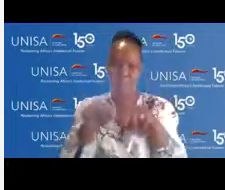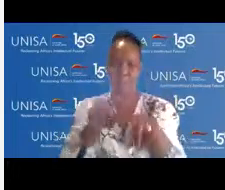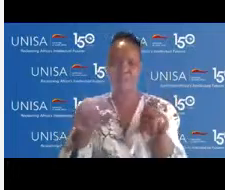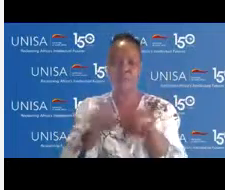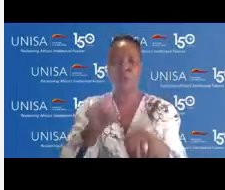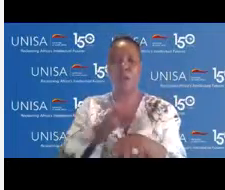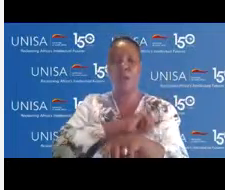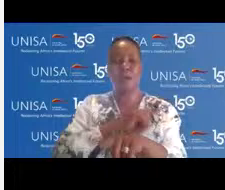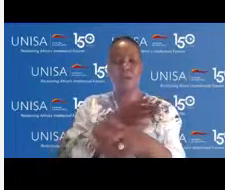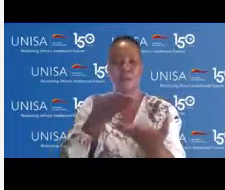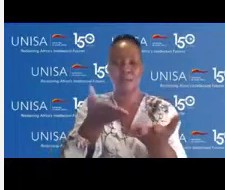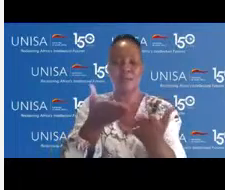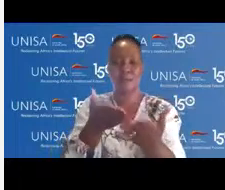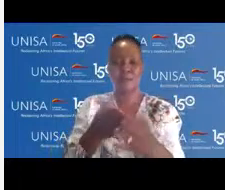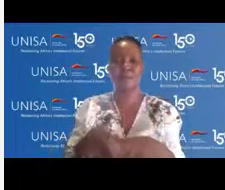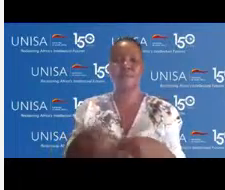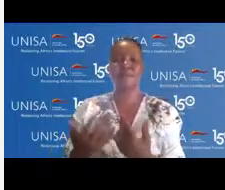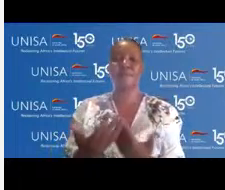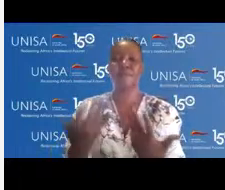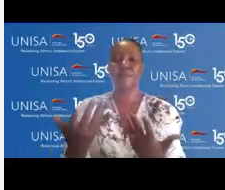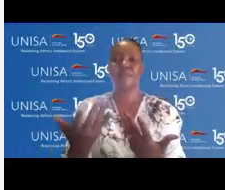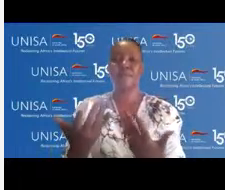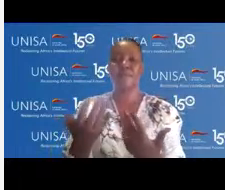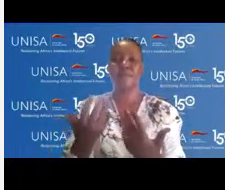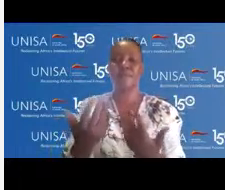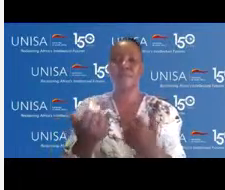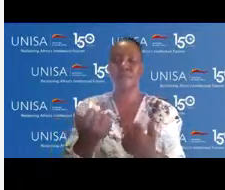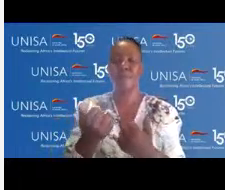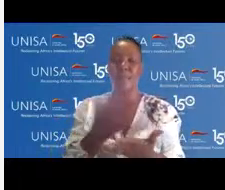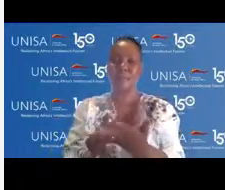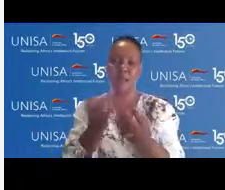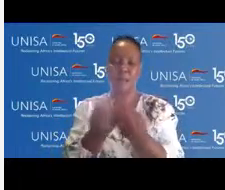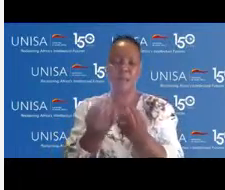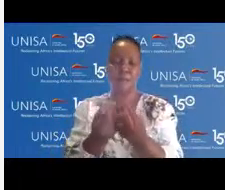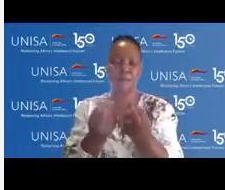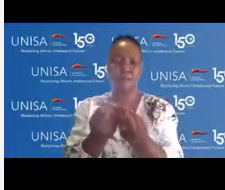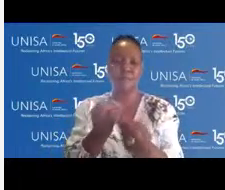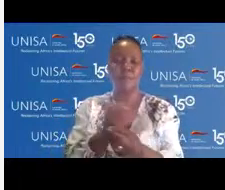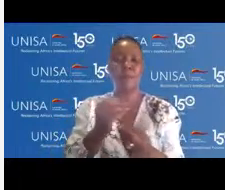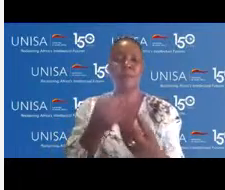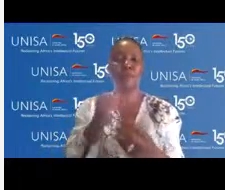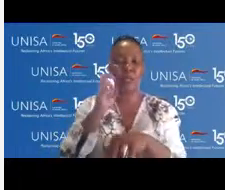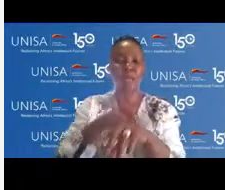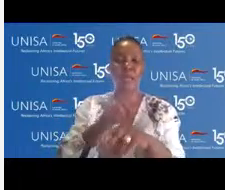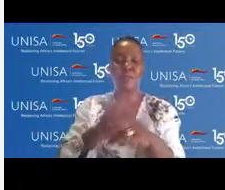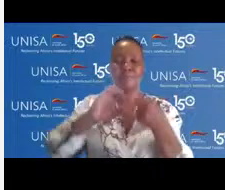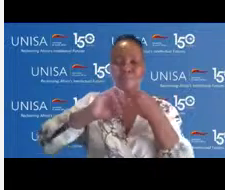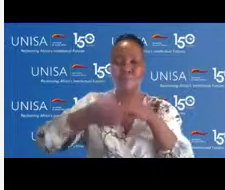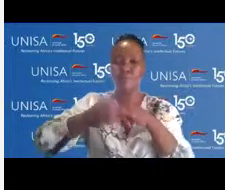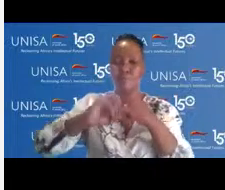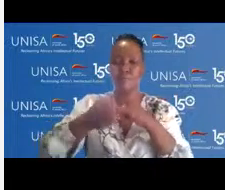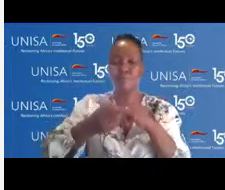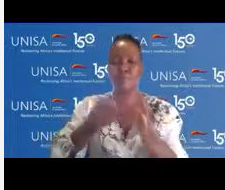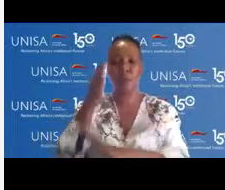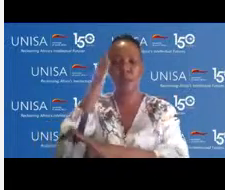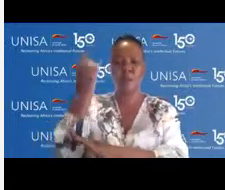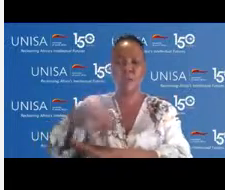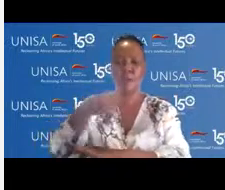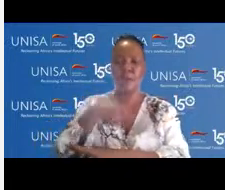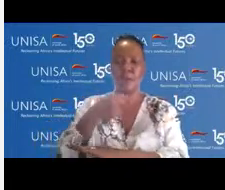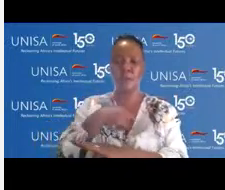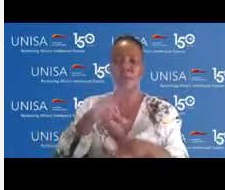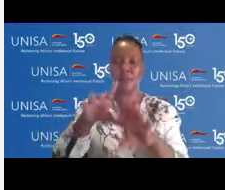part. And there we go. So this is something, guys, definitely you need to go try it out. I know in our exam training, we actually do tell